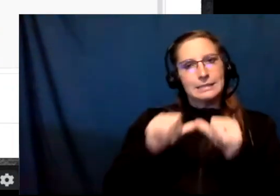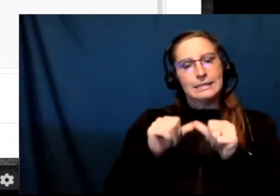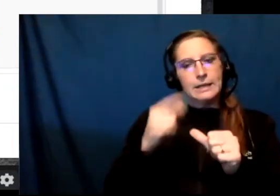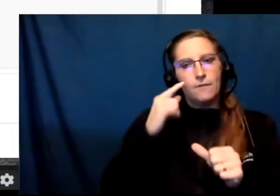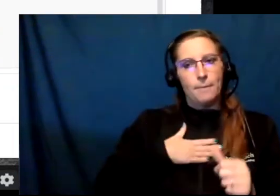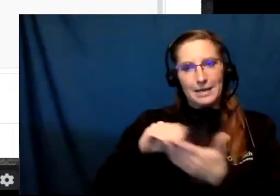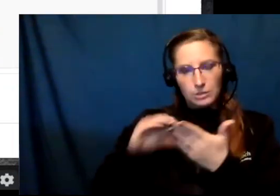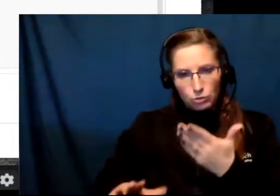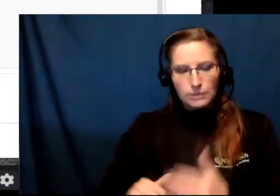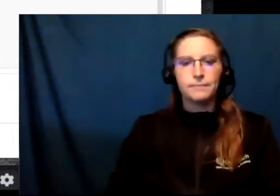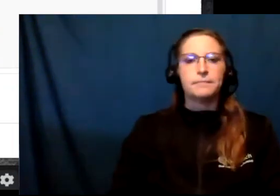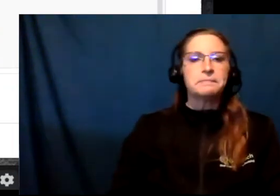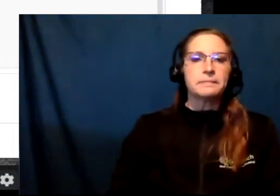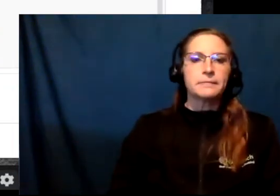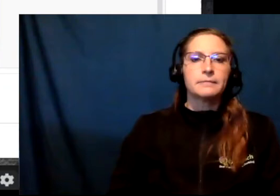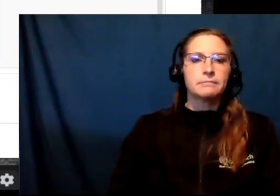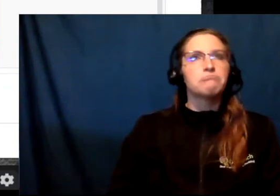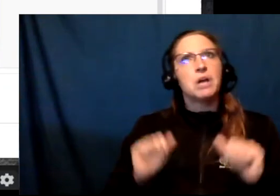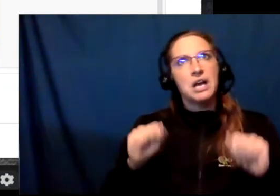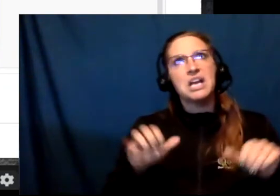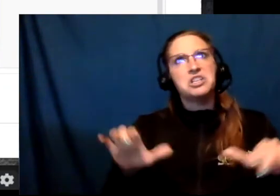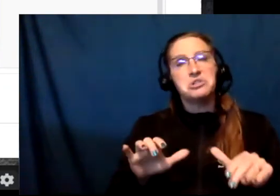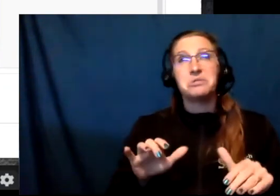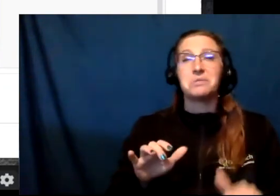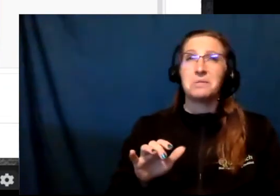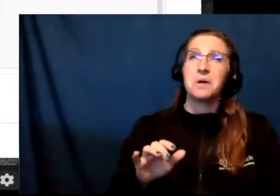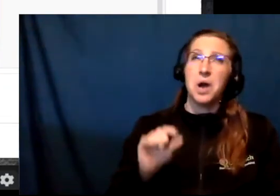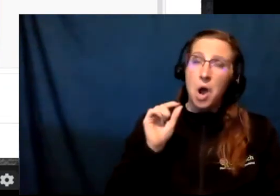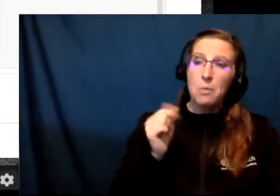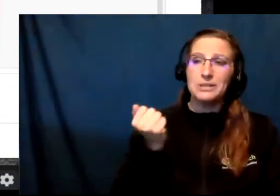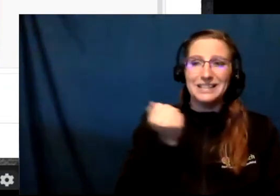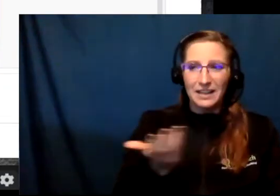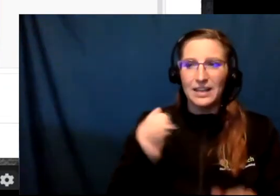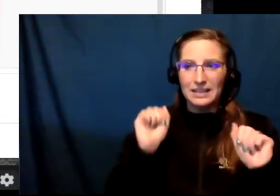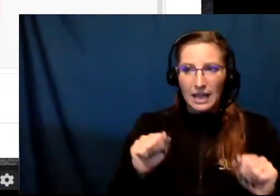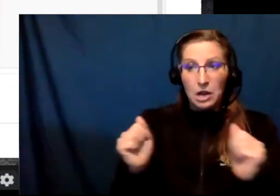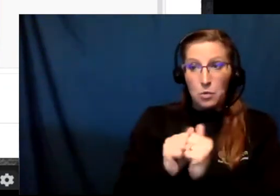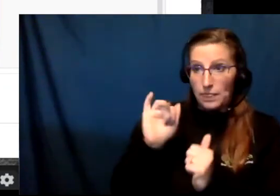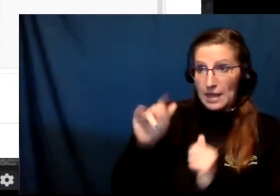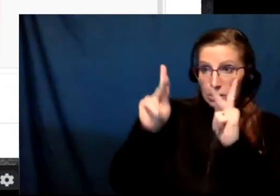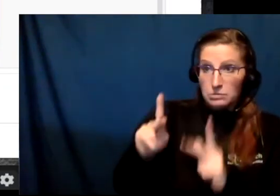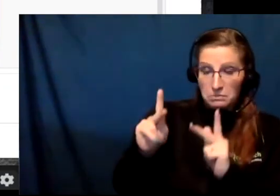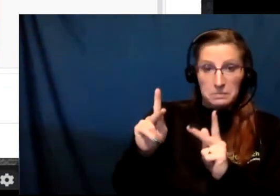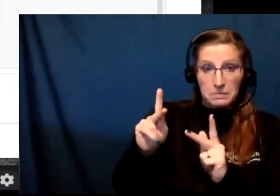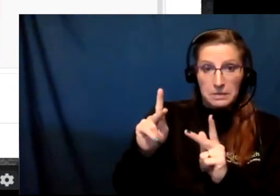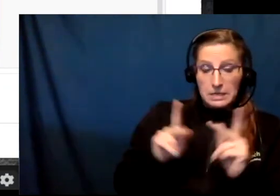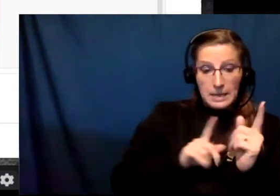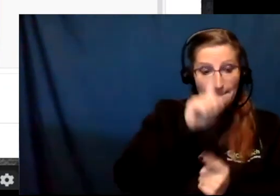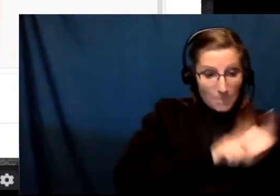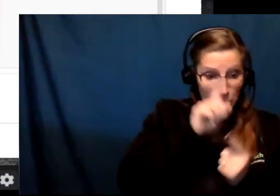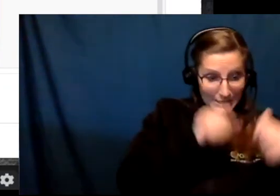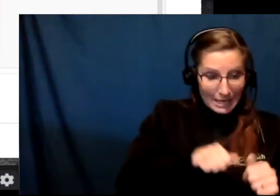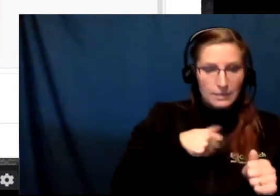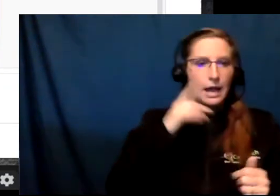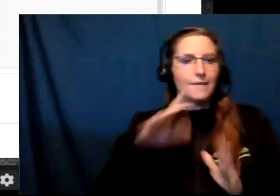student. And I found that I can do pretty much almost anything that I do with that student in person. I can find a way to